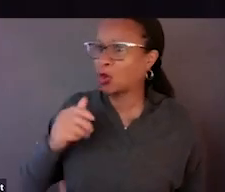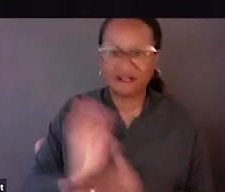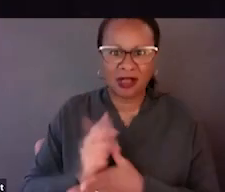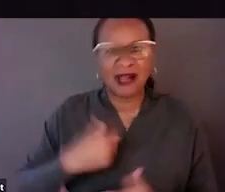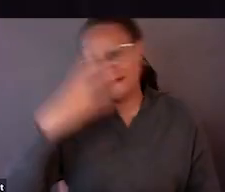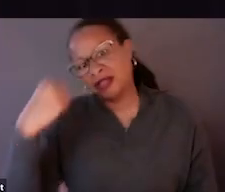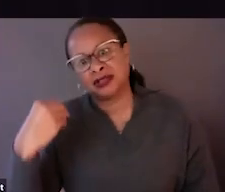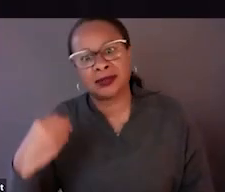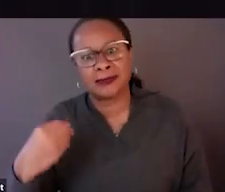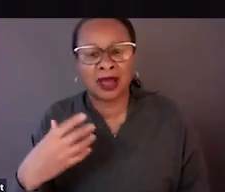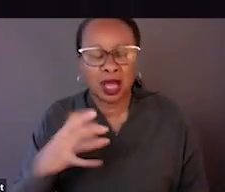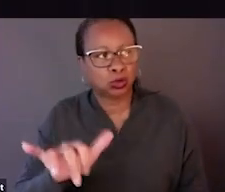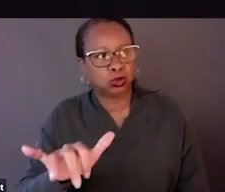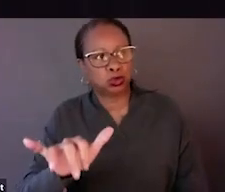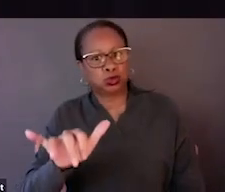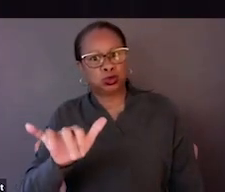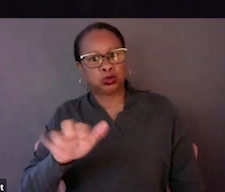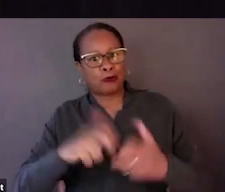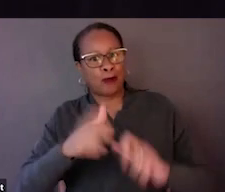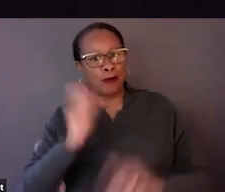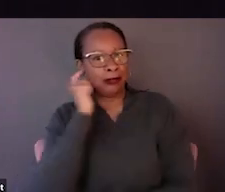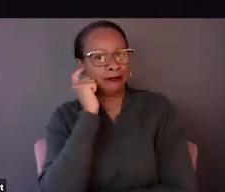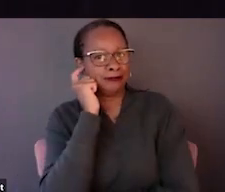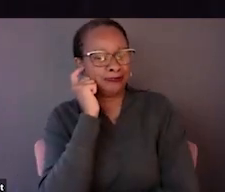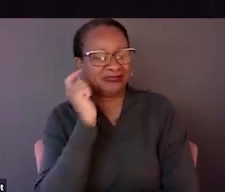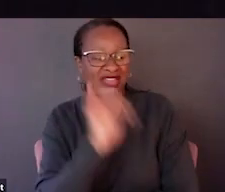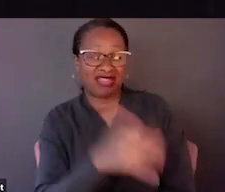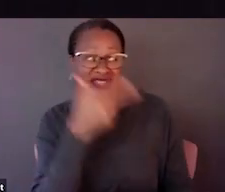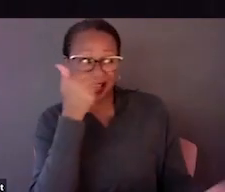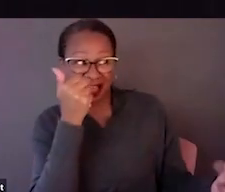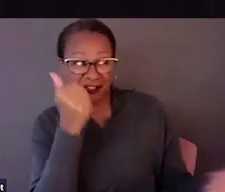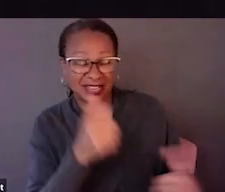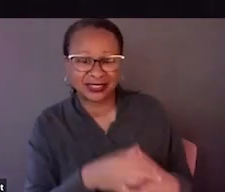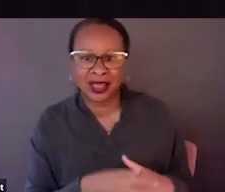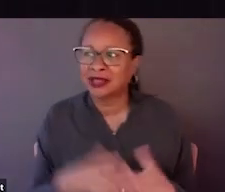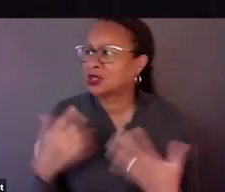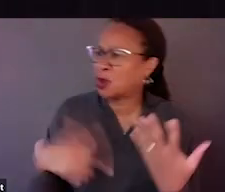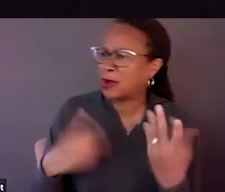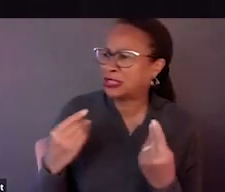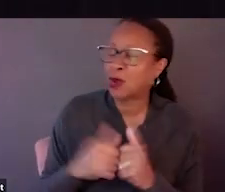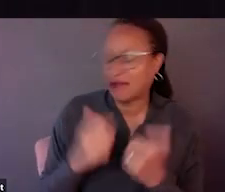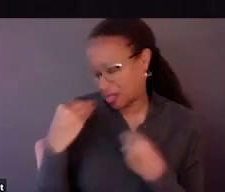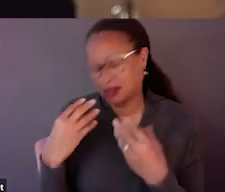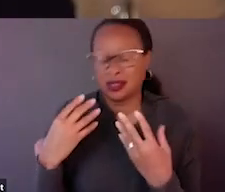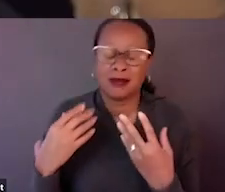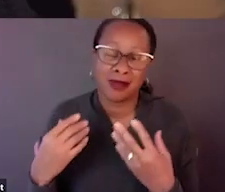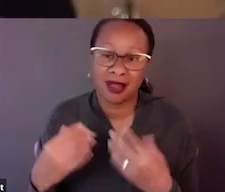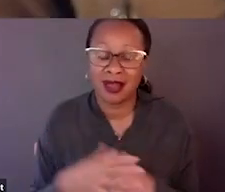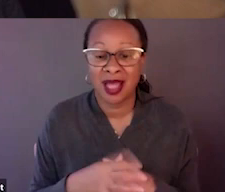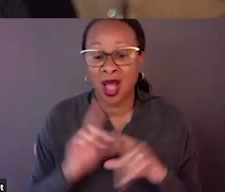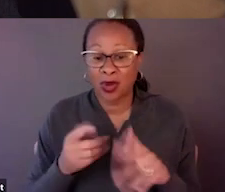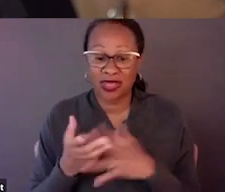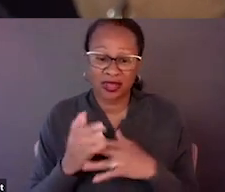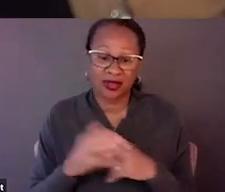I was like, okay, this is a problem. That and is hilarious. So what am I going to do? So, you know, we went through